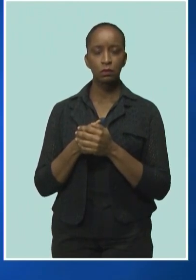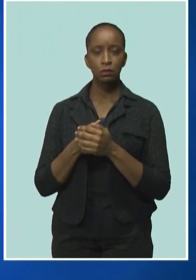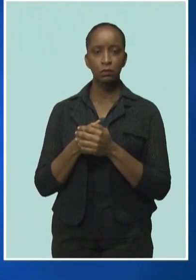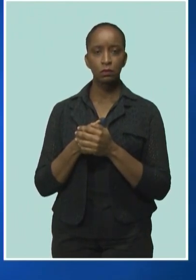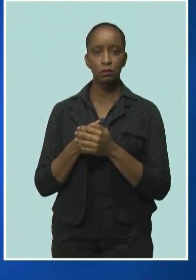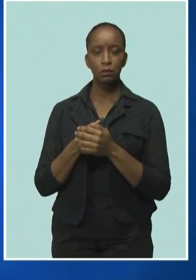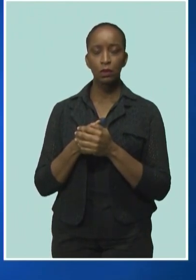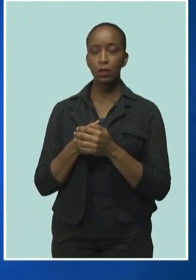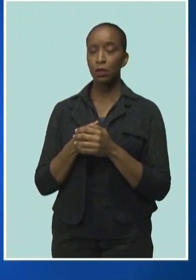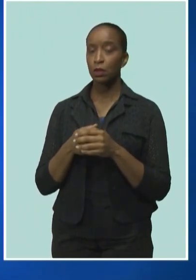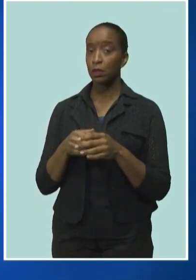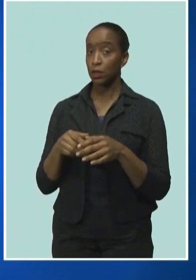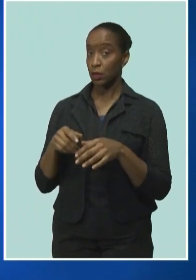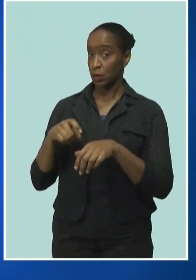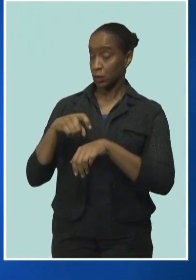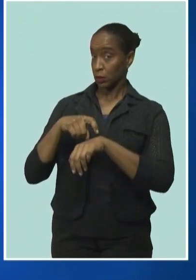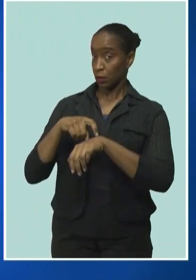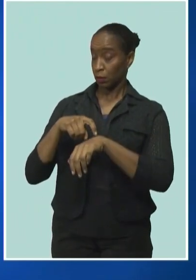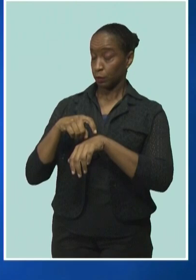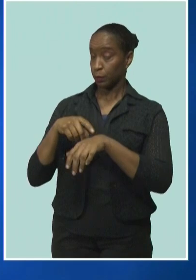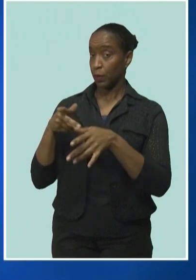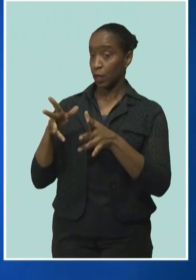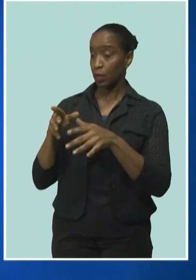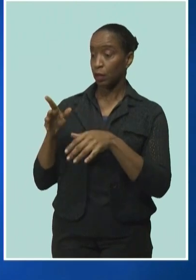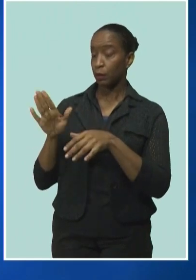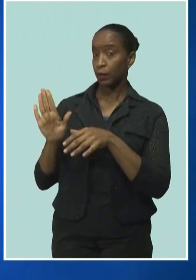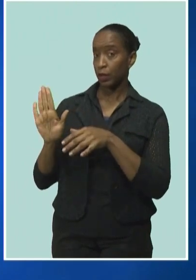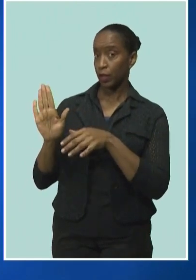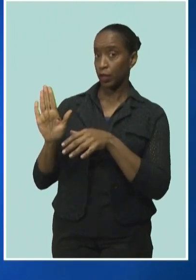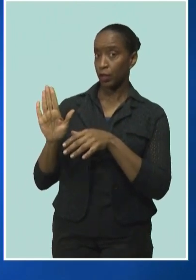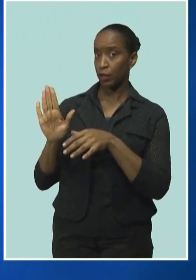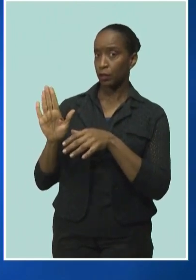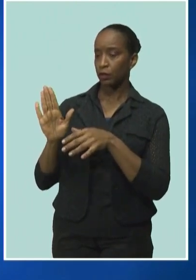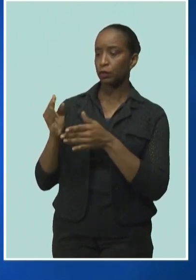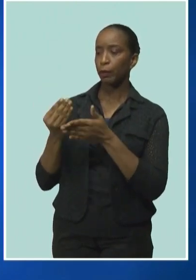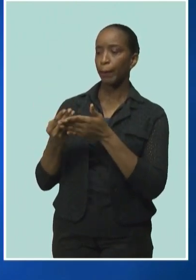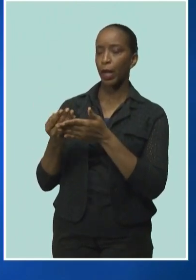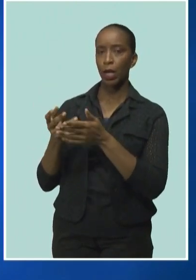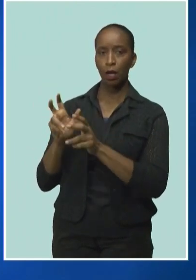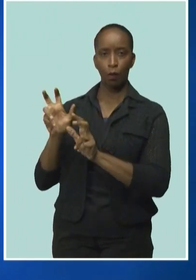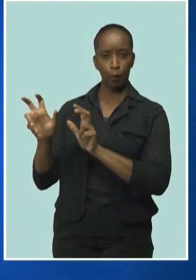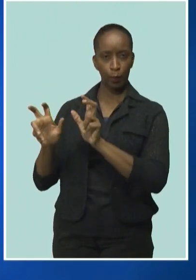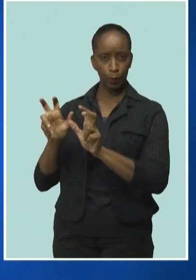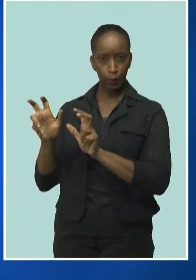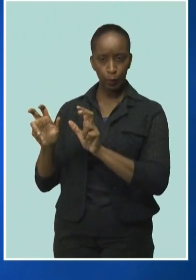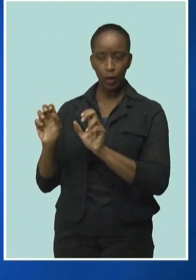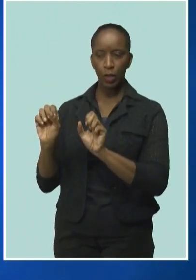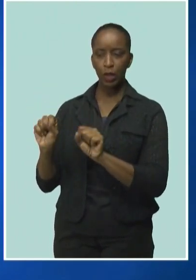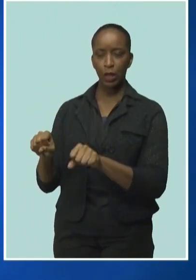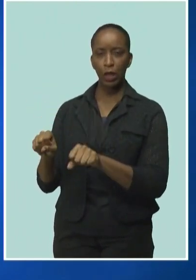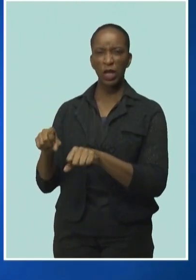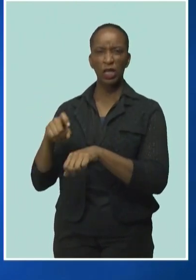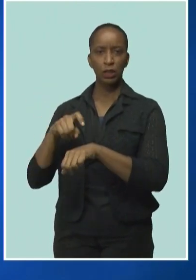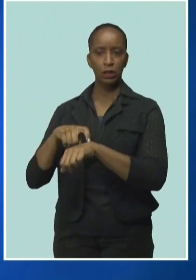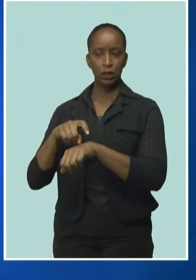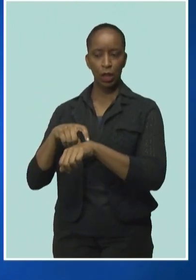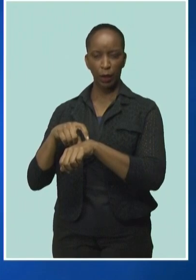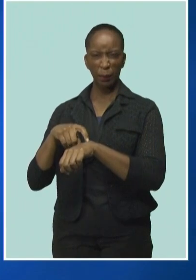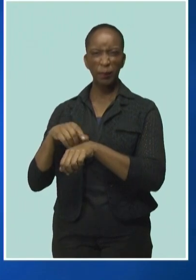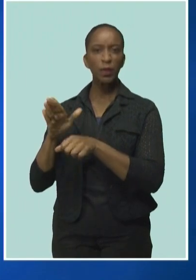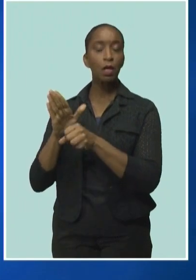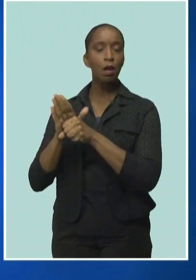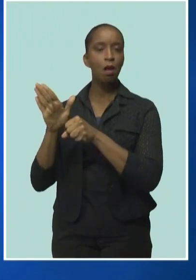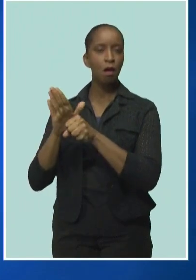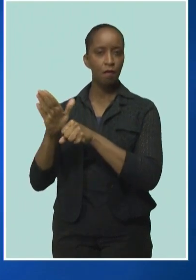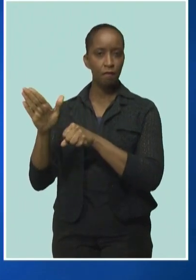utility has to recover the cost of the investment long enough that it